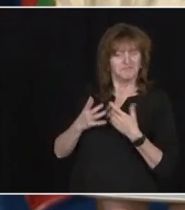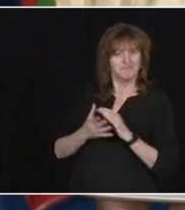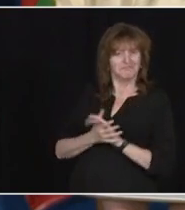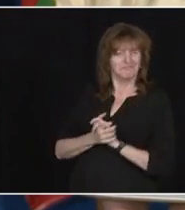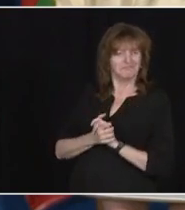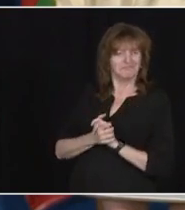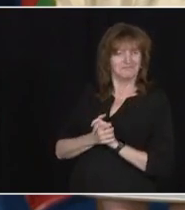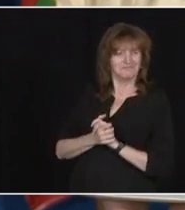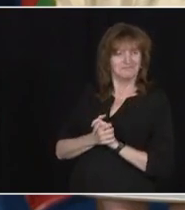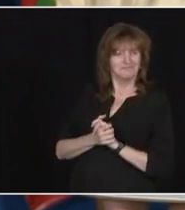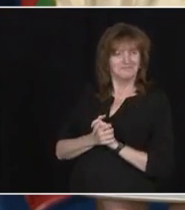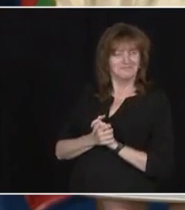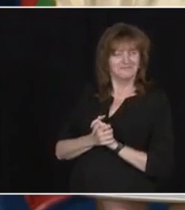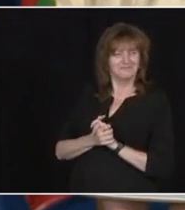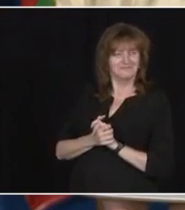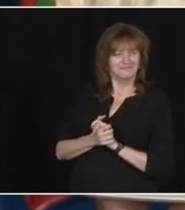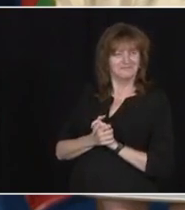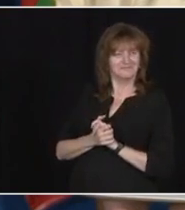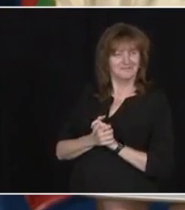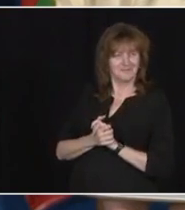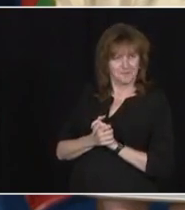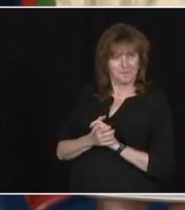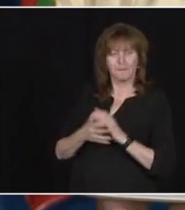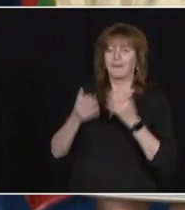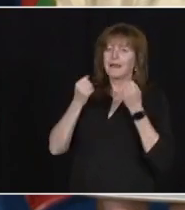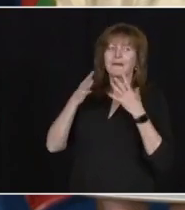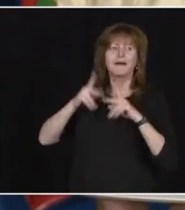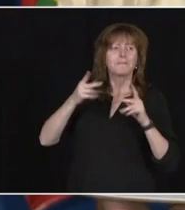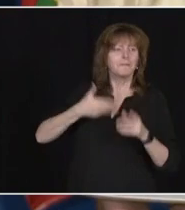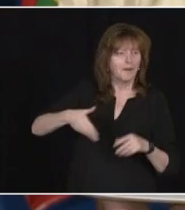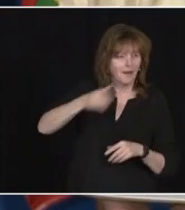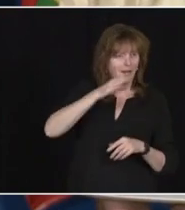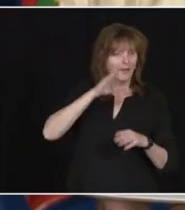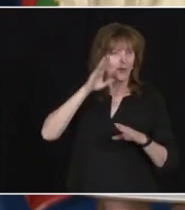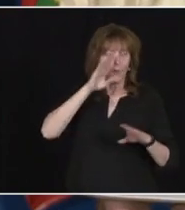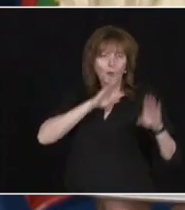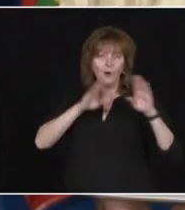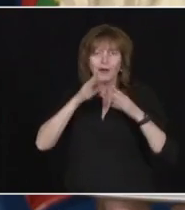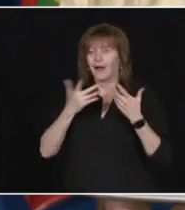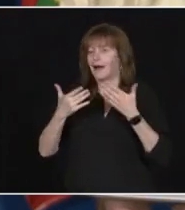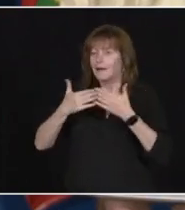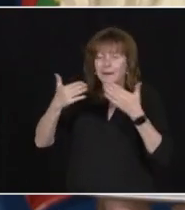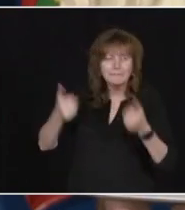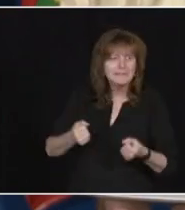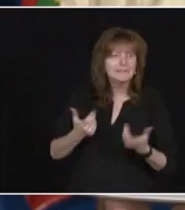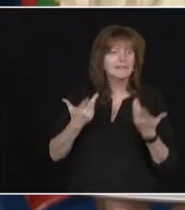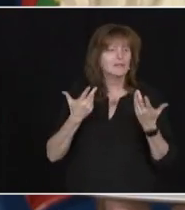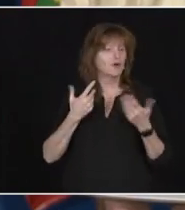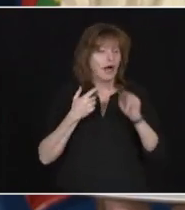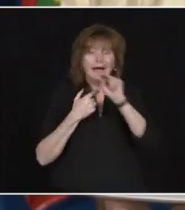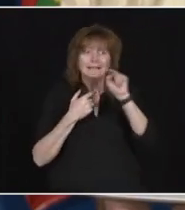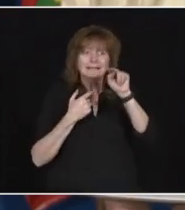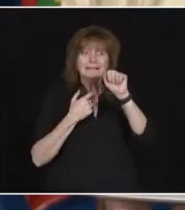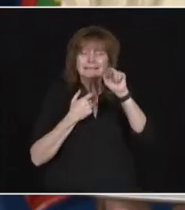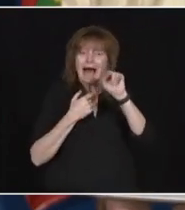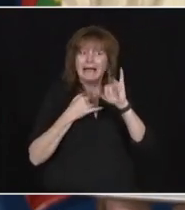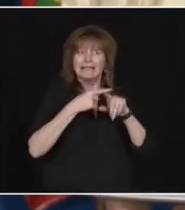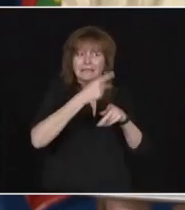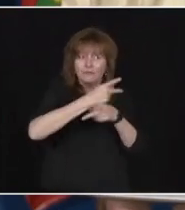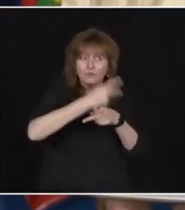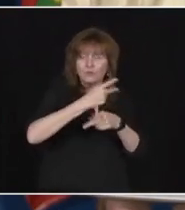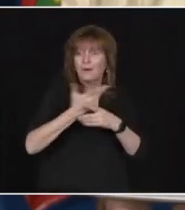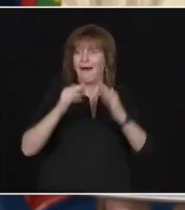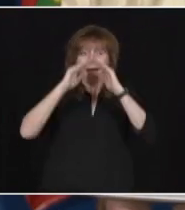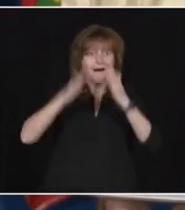are wondering that if a babysitter, a nanny, or a house cleaner can enter their home, why not, as one senior asked